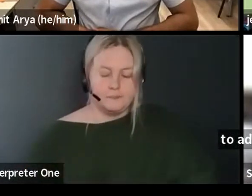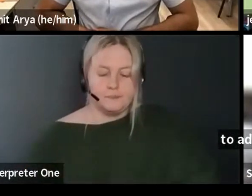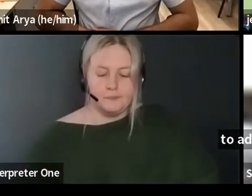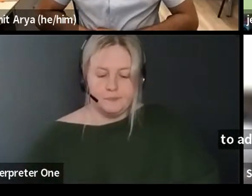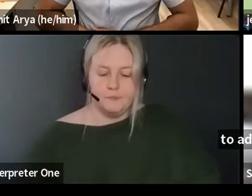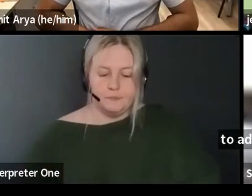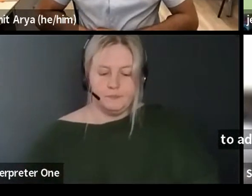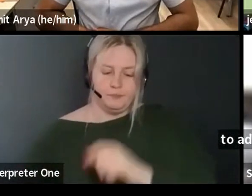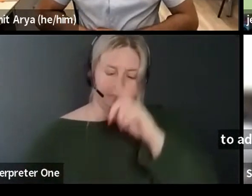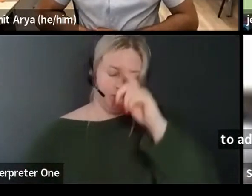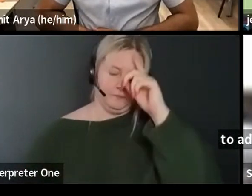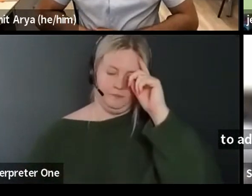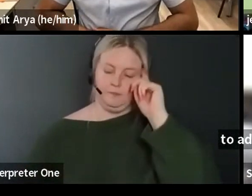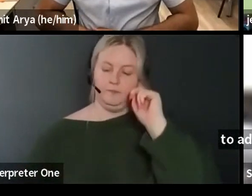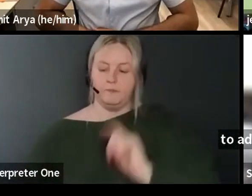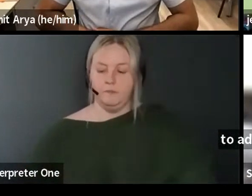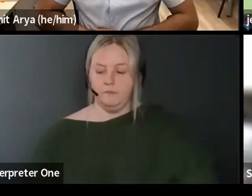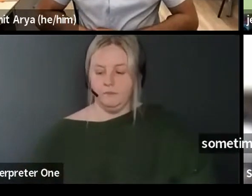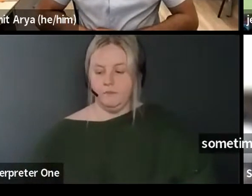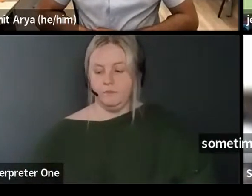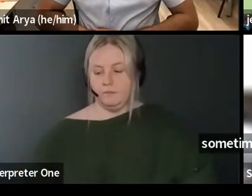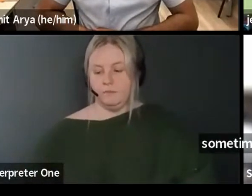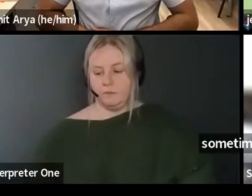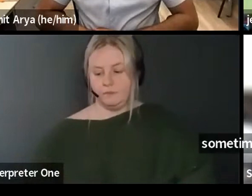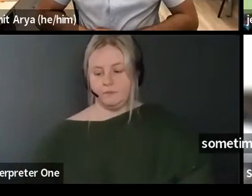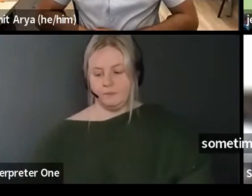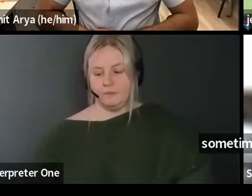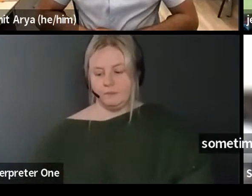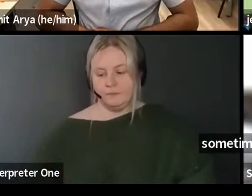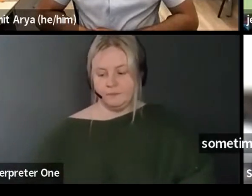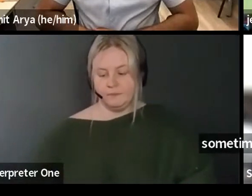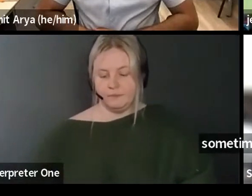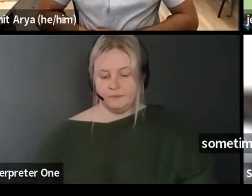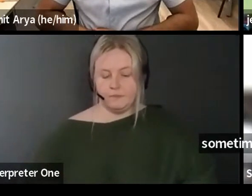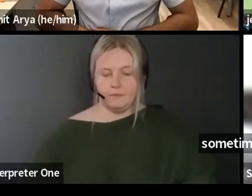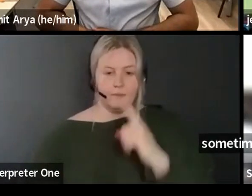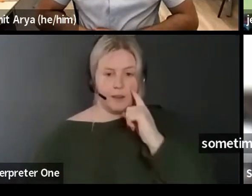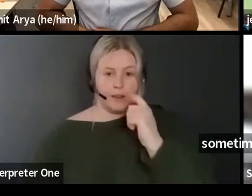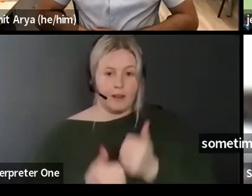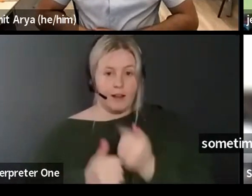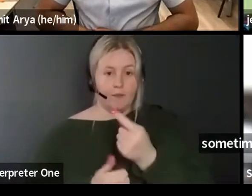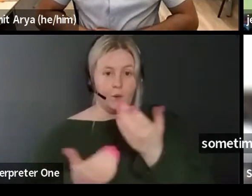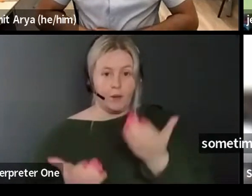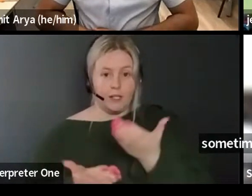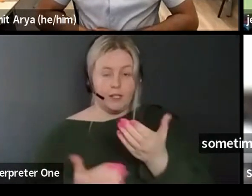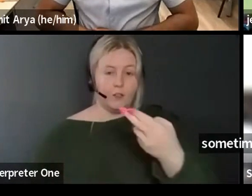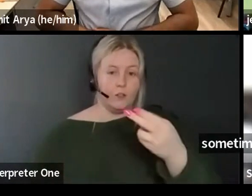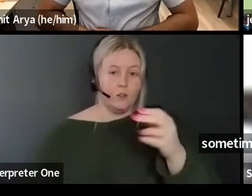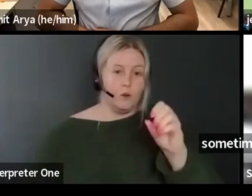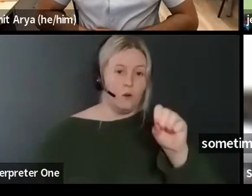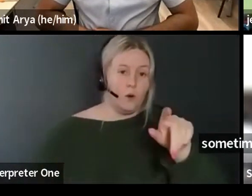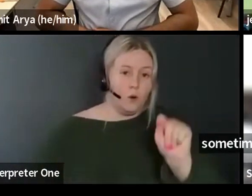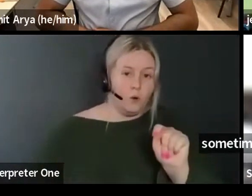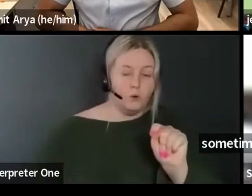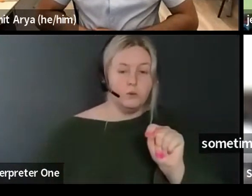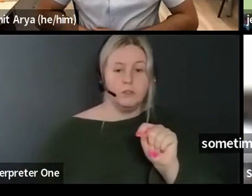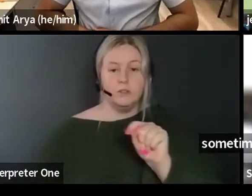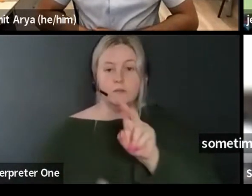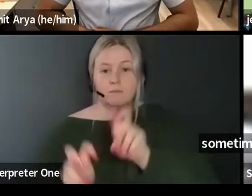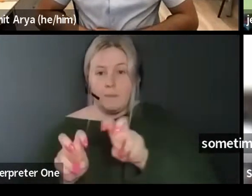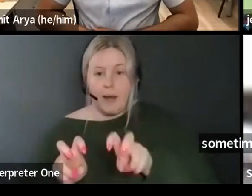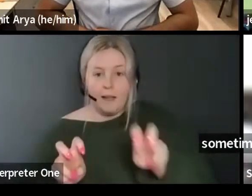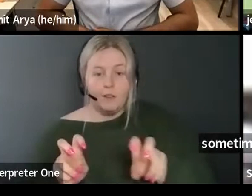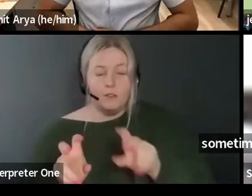And, you know, I think everybody here, all the other panelists and our hosts and even those in attendance who may not